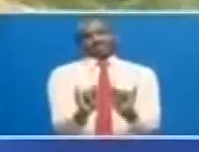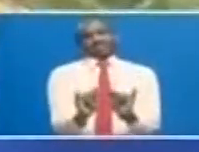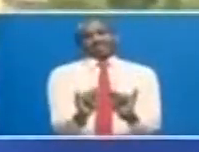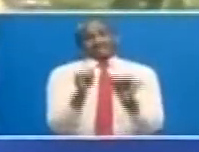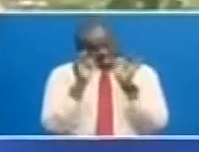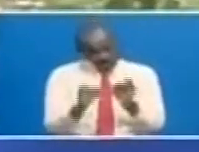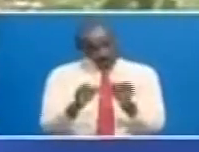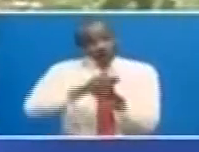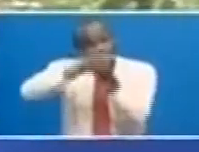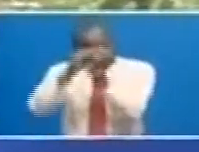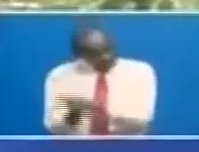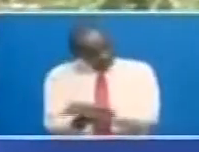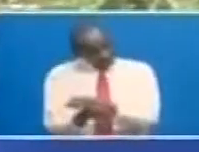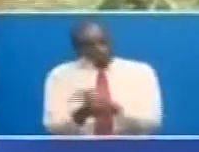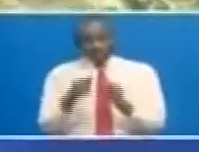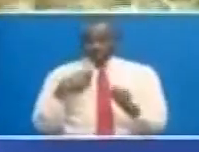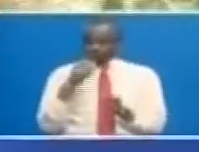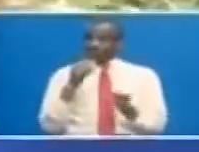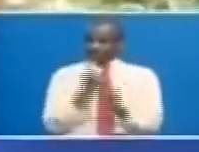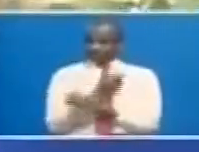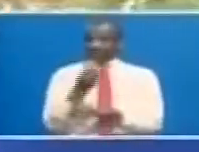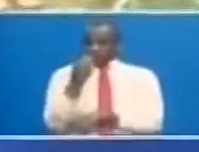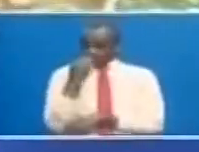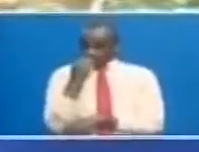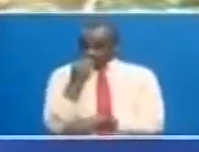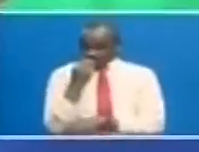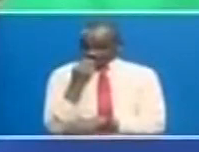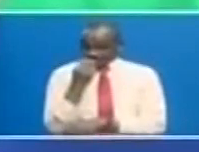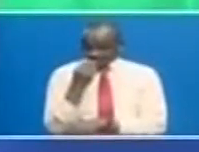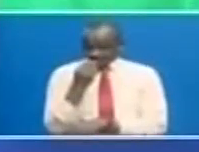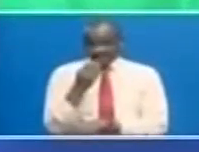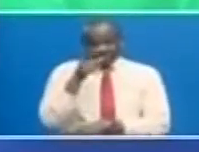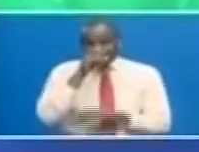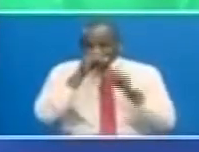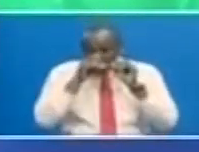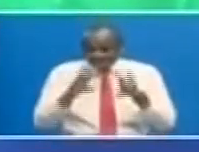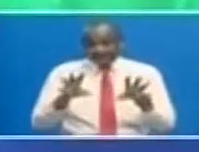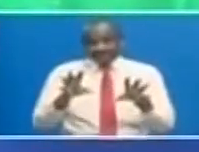the tide is reversed from cash crop to food crop with wiser land tenure, the